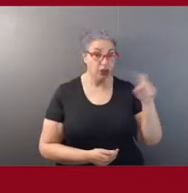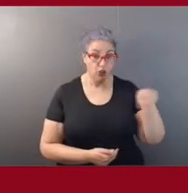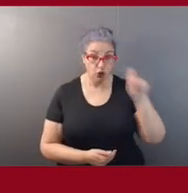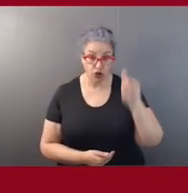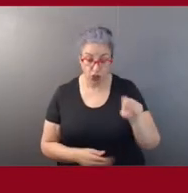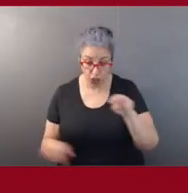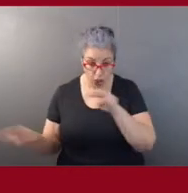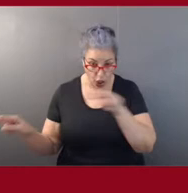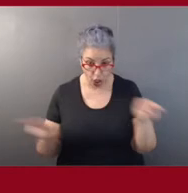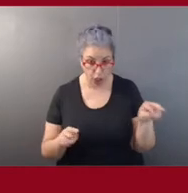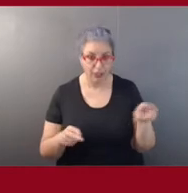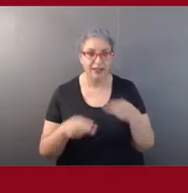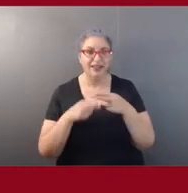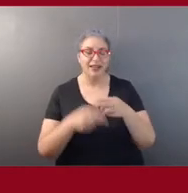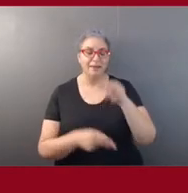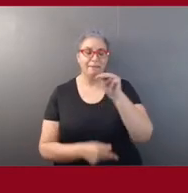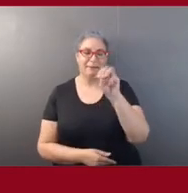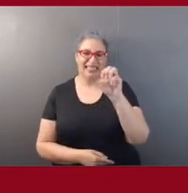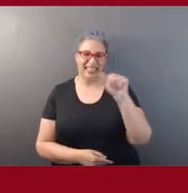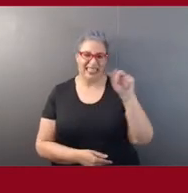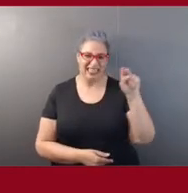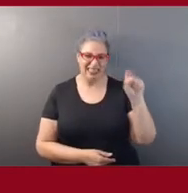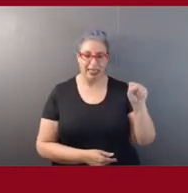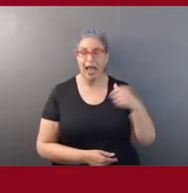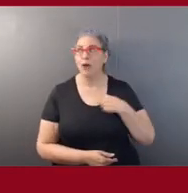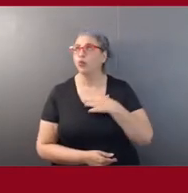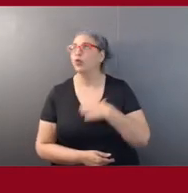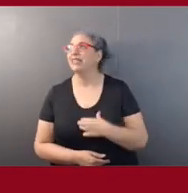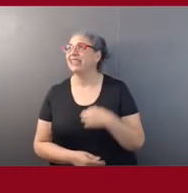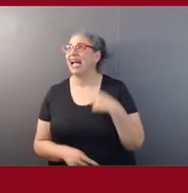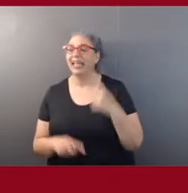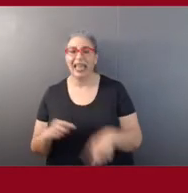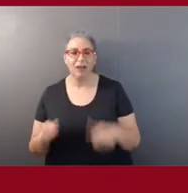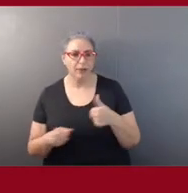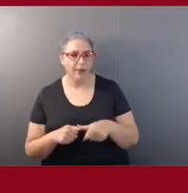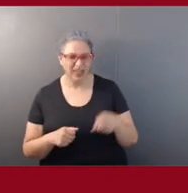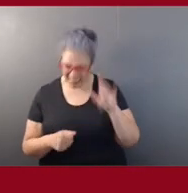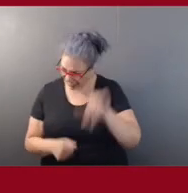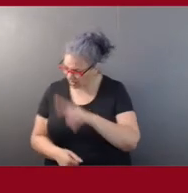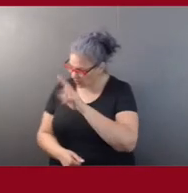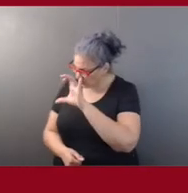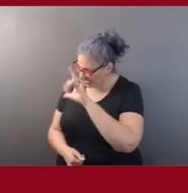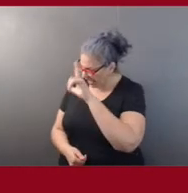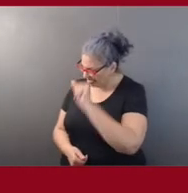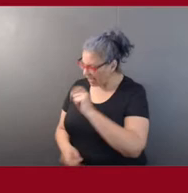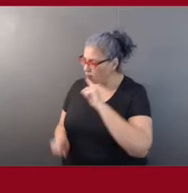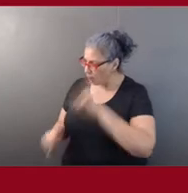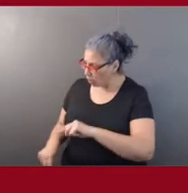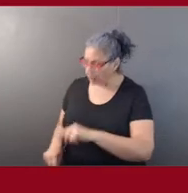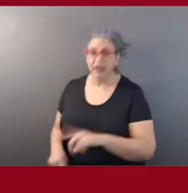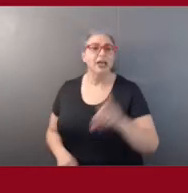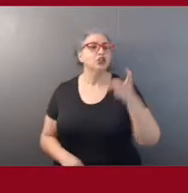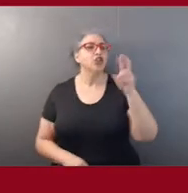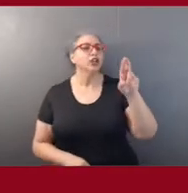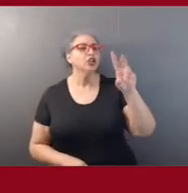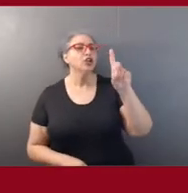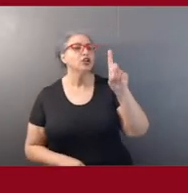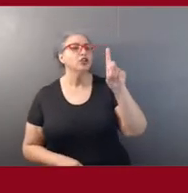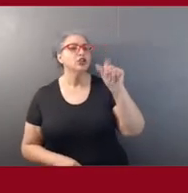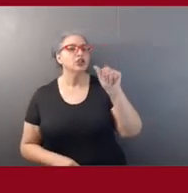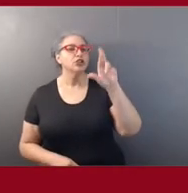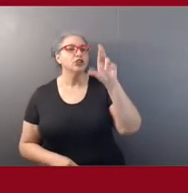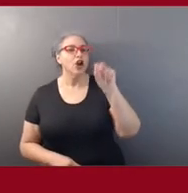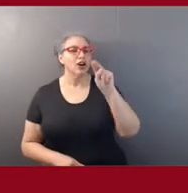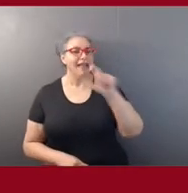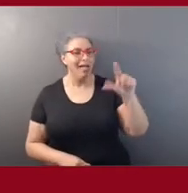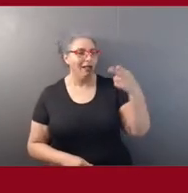Google, look that up and see what it is. I can't think of this. Is this the UCLA report? Yes. Dr. Darnell Hunt. Yes, thank